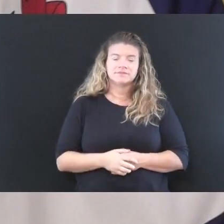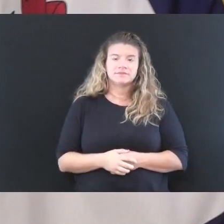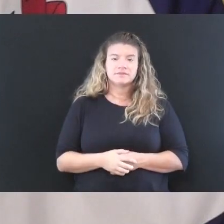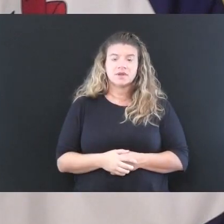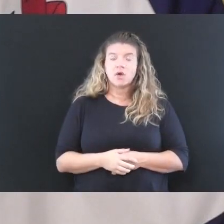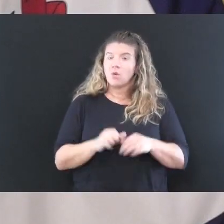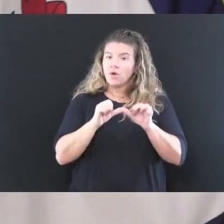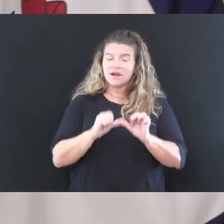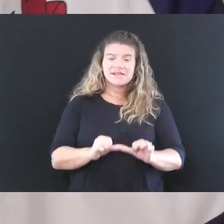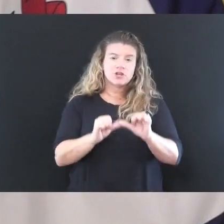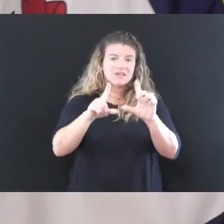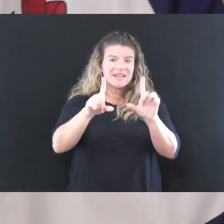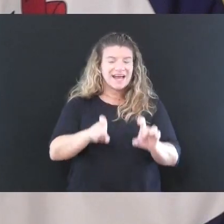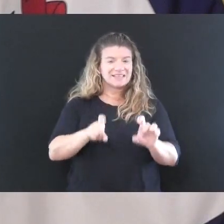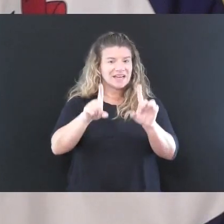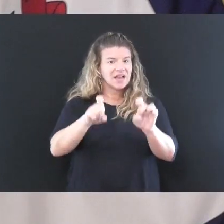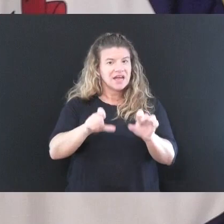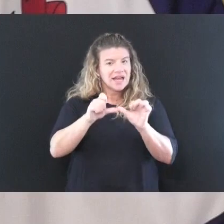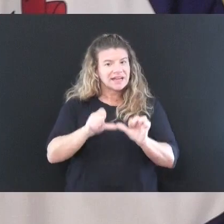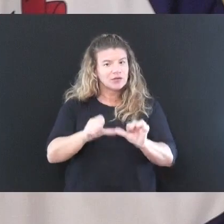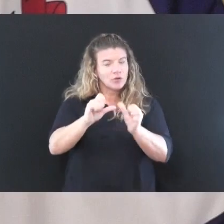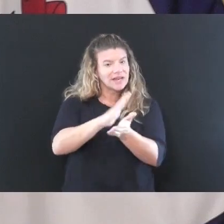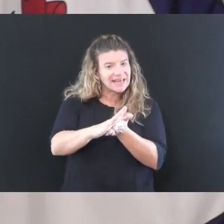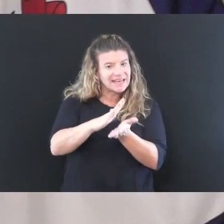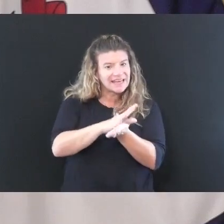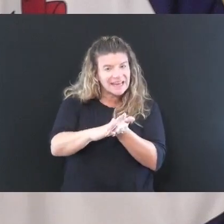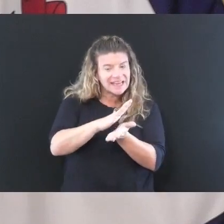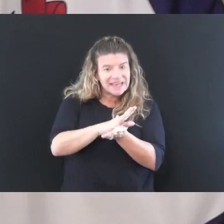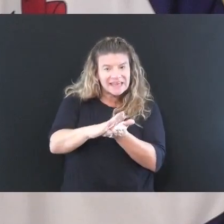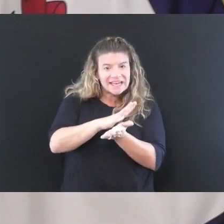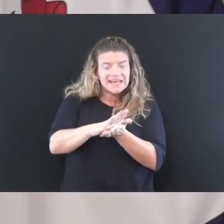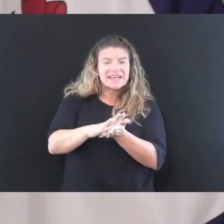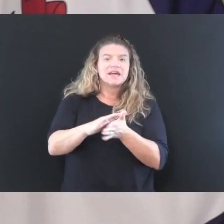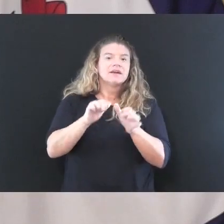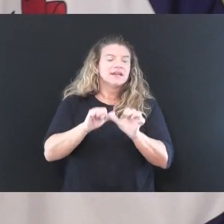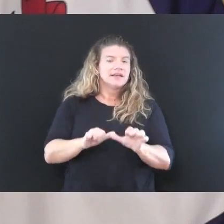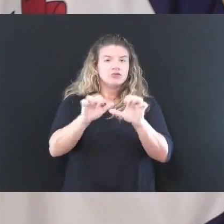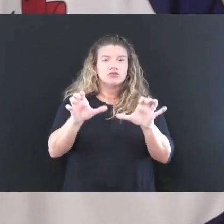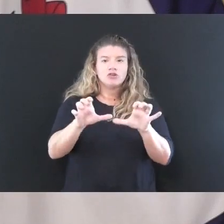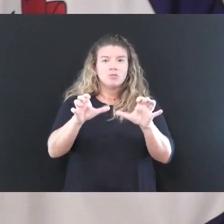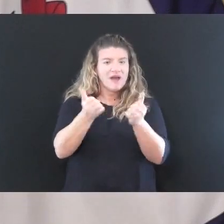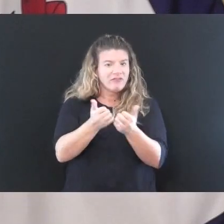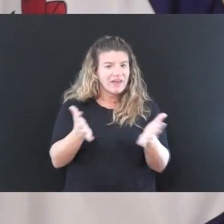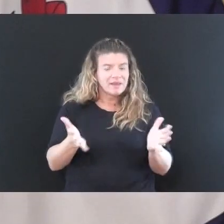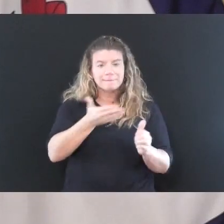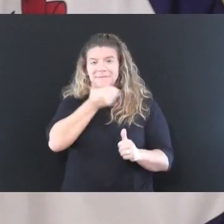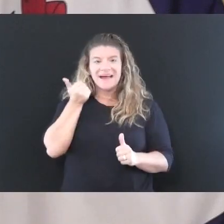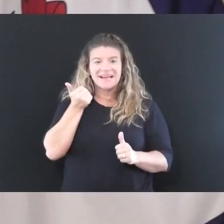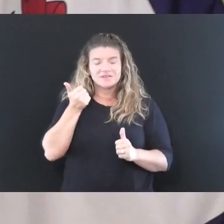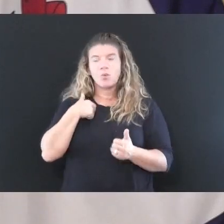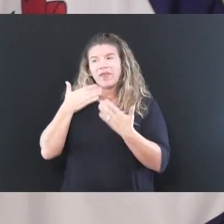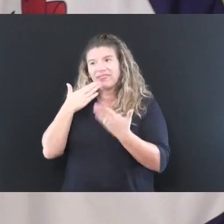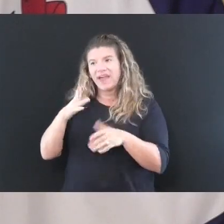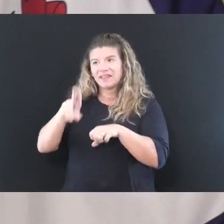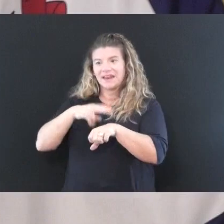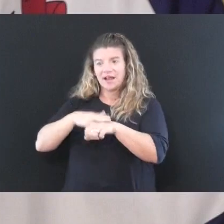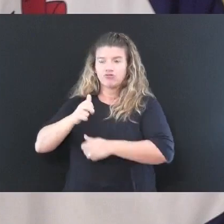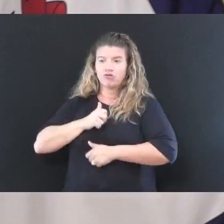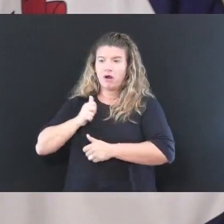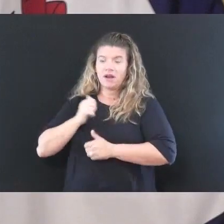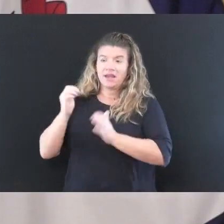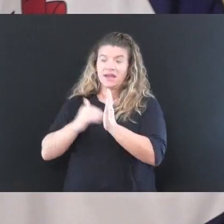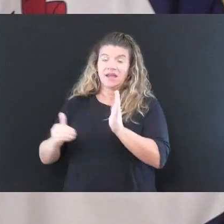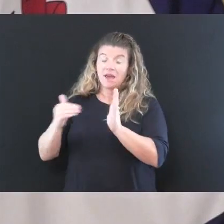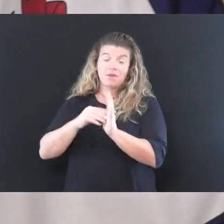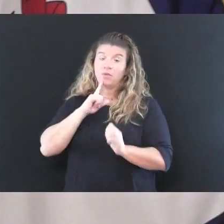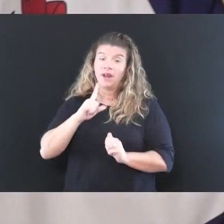We continue to test, continue to clean, continue to do all the great work, and thank the National Guard over and over. I can